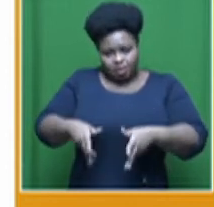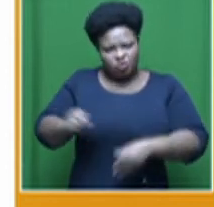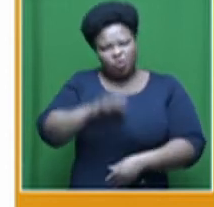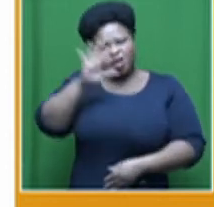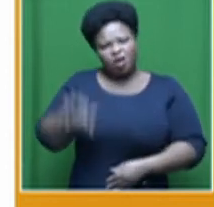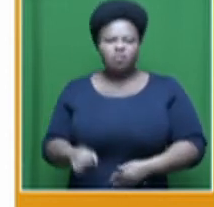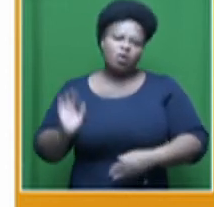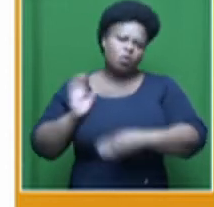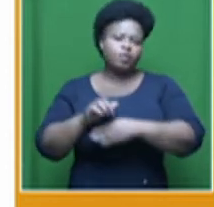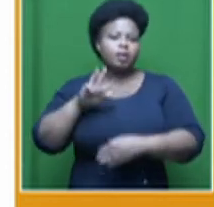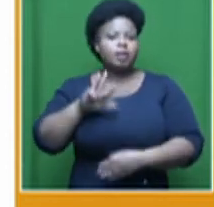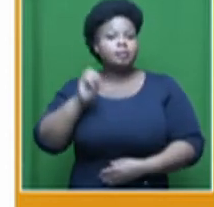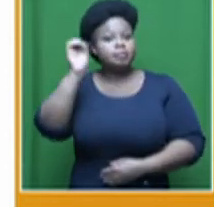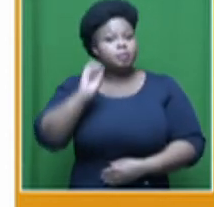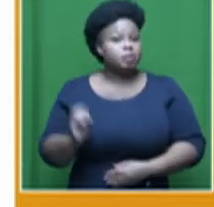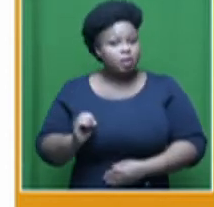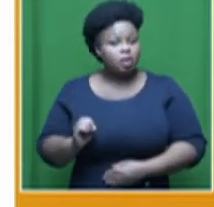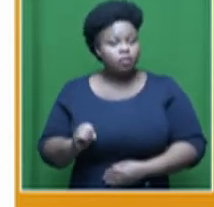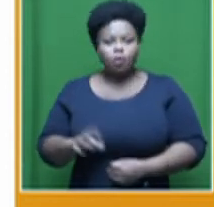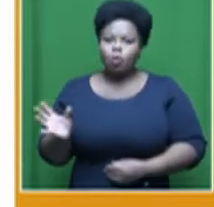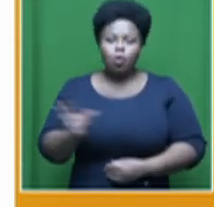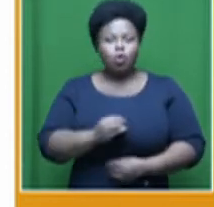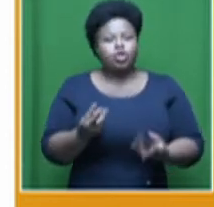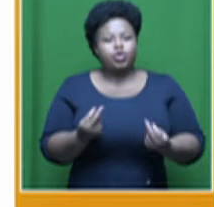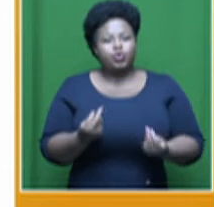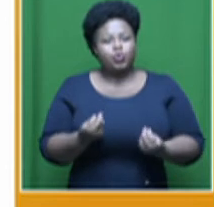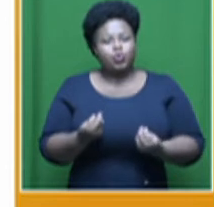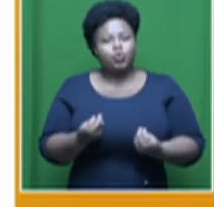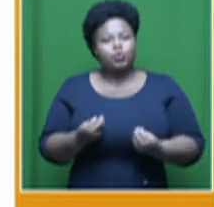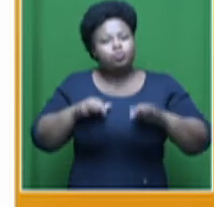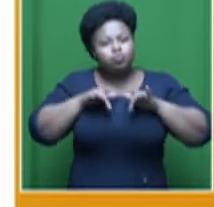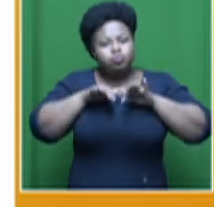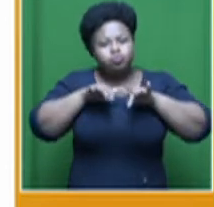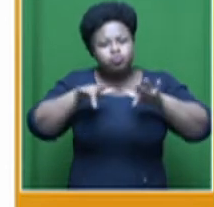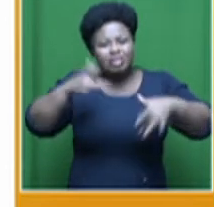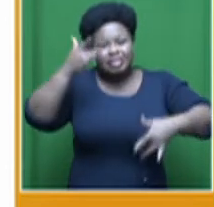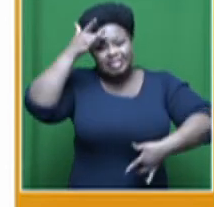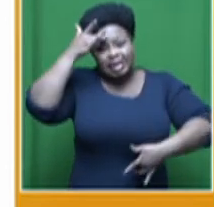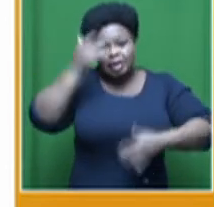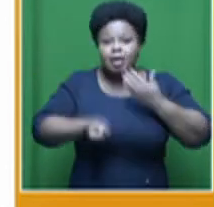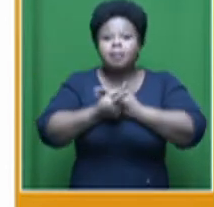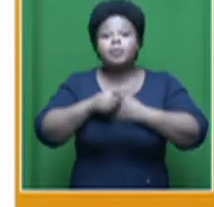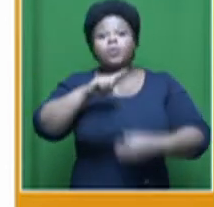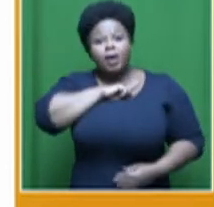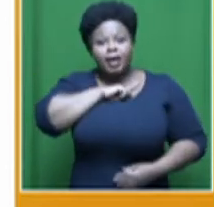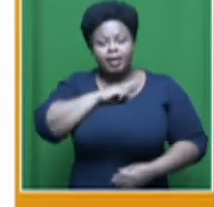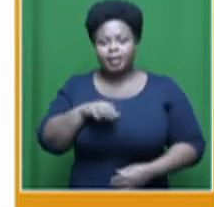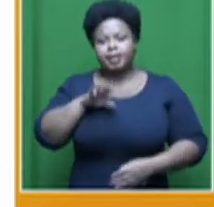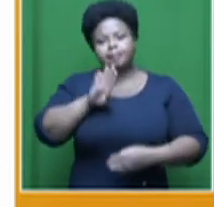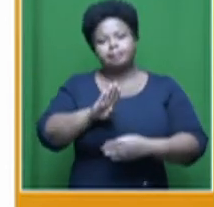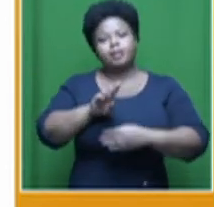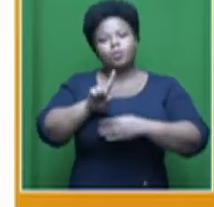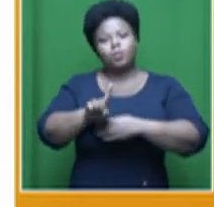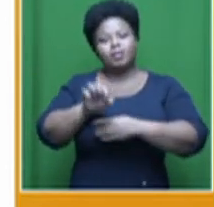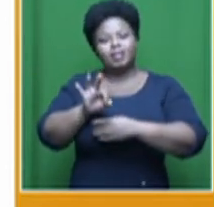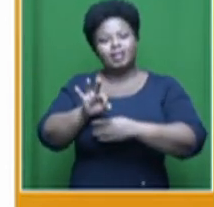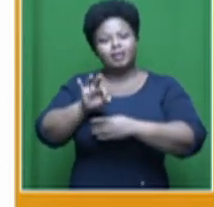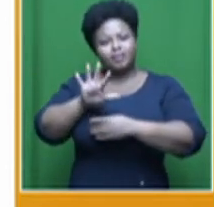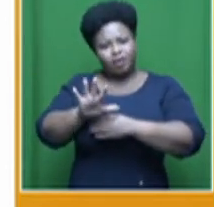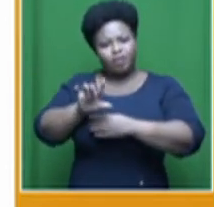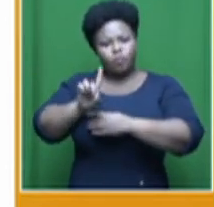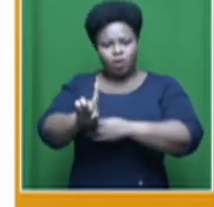than 90% of all new infections that are occurring are a consequence of the B1351 variant, which we know